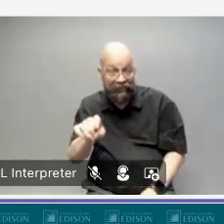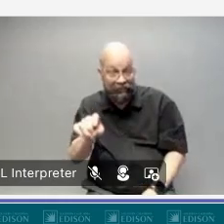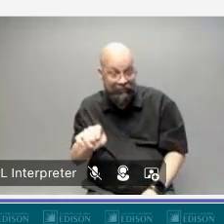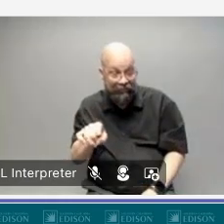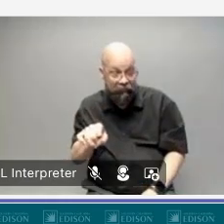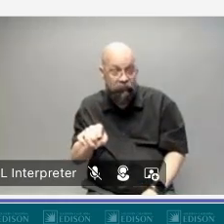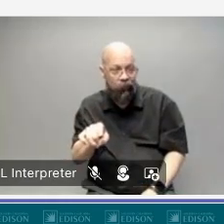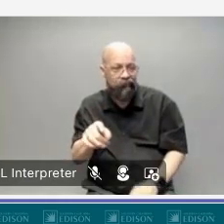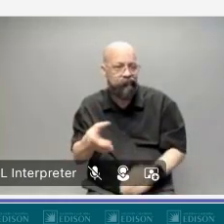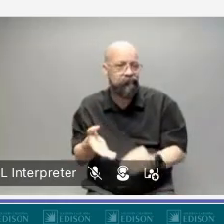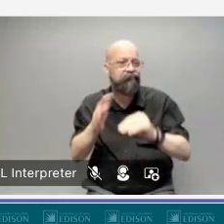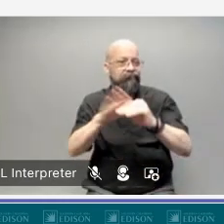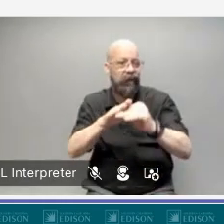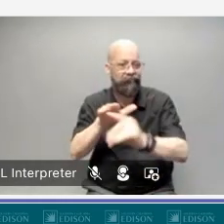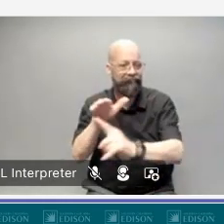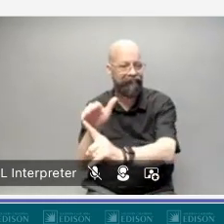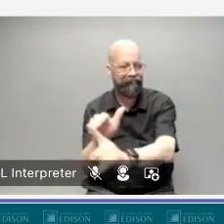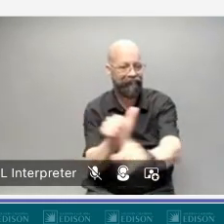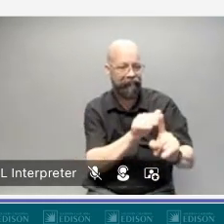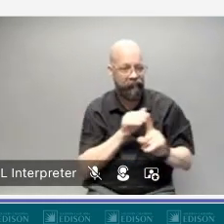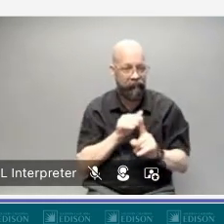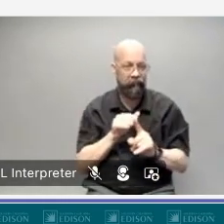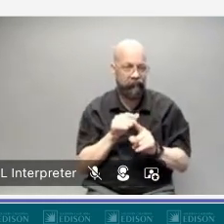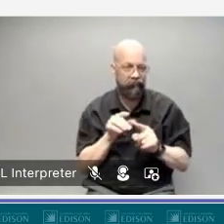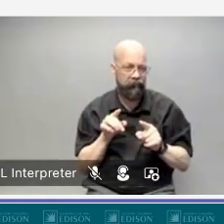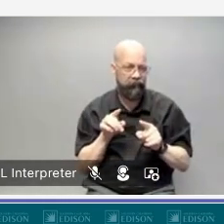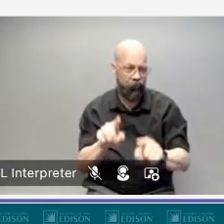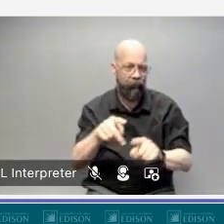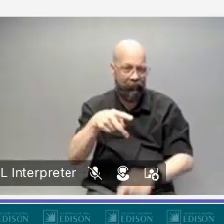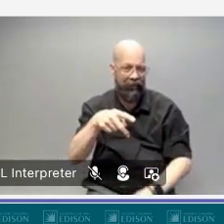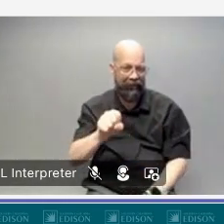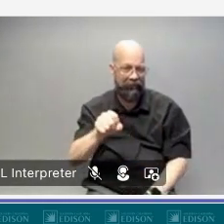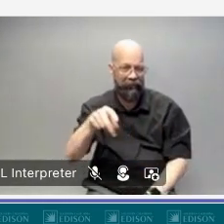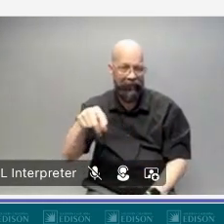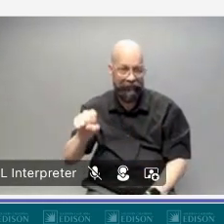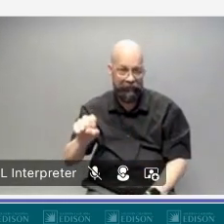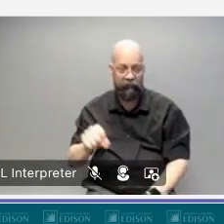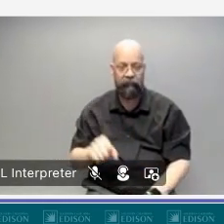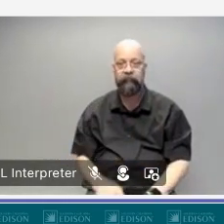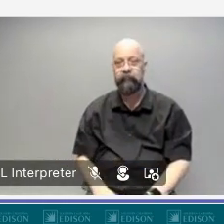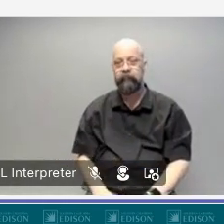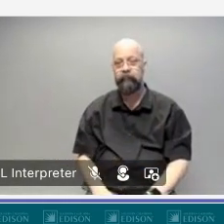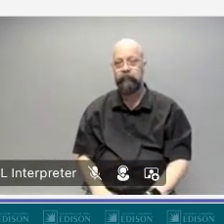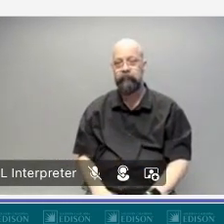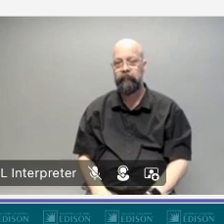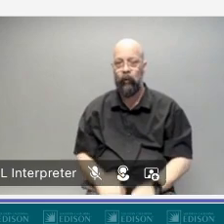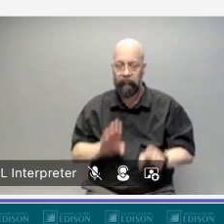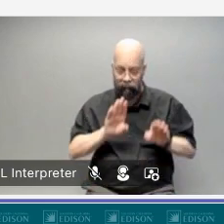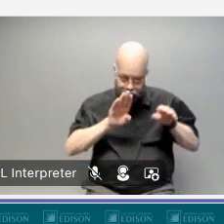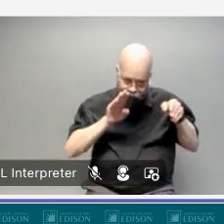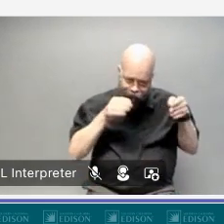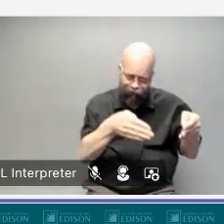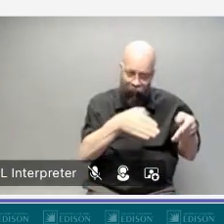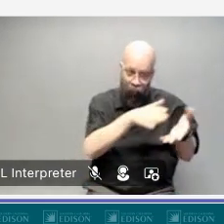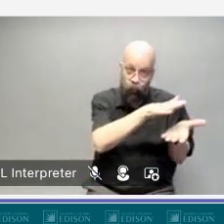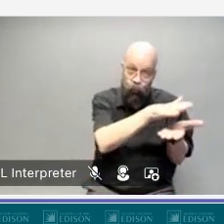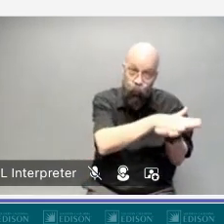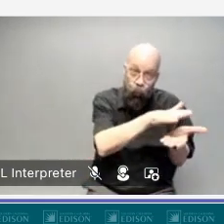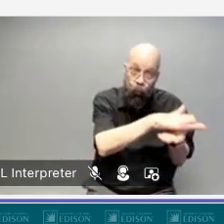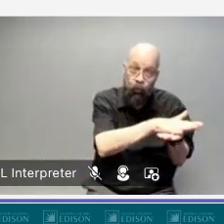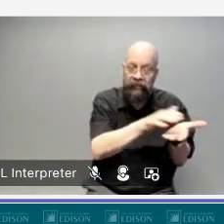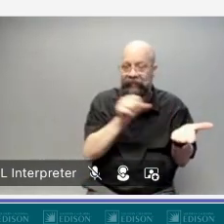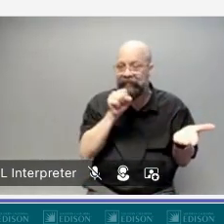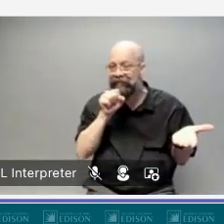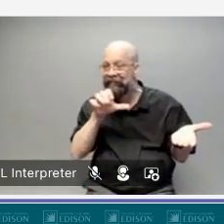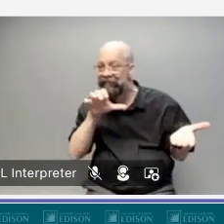outreach we do to them during a PSPS. We offer targeted support for schools and senior care facilities that have been